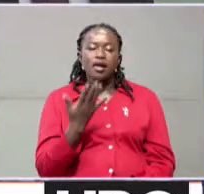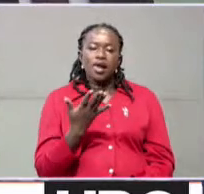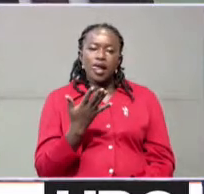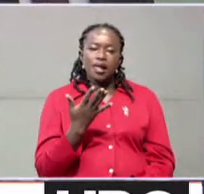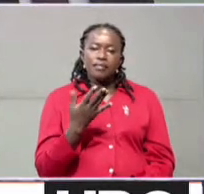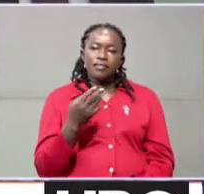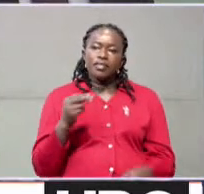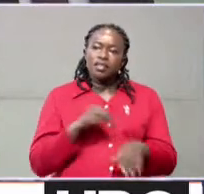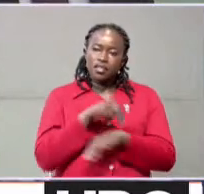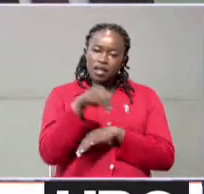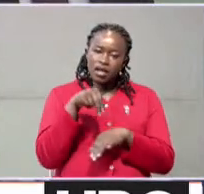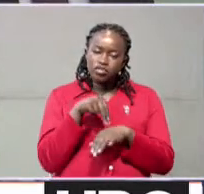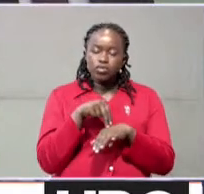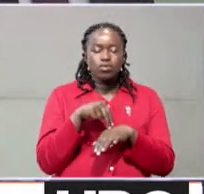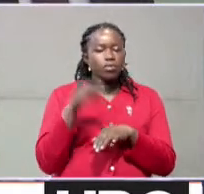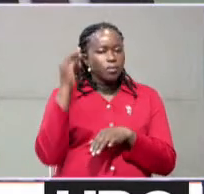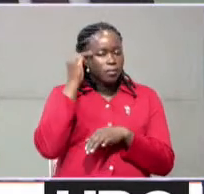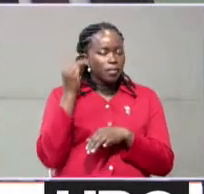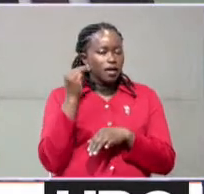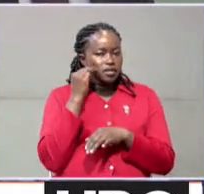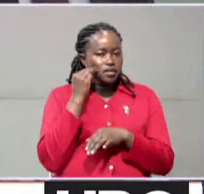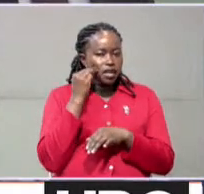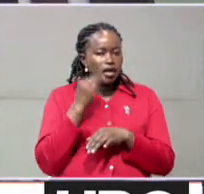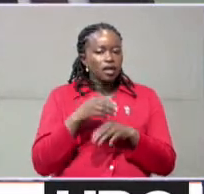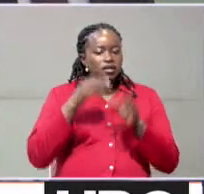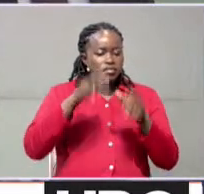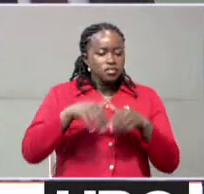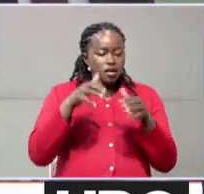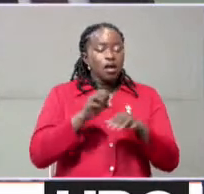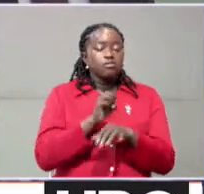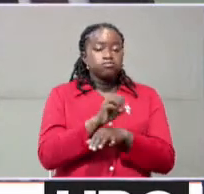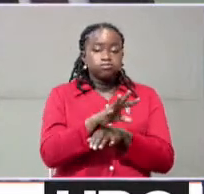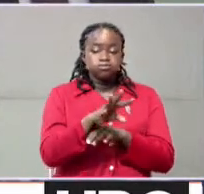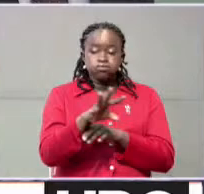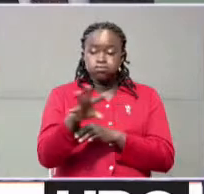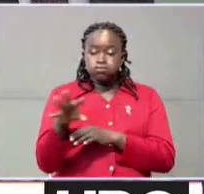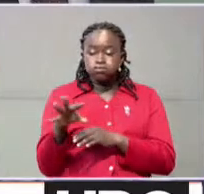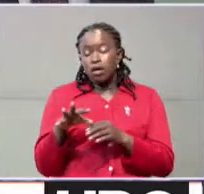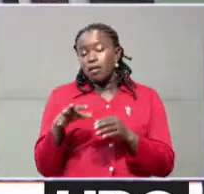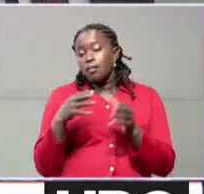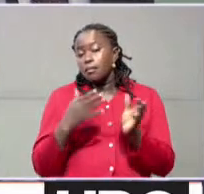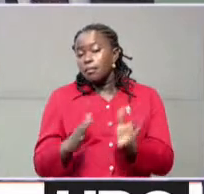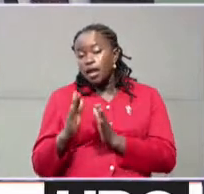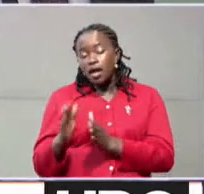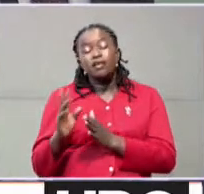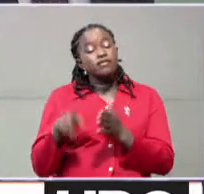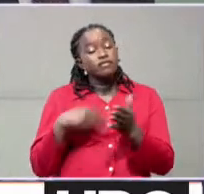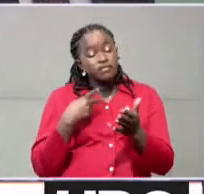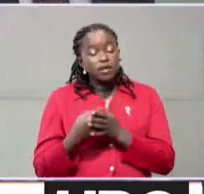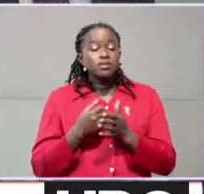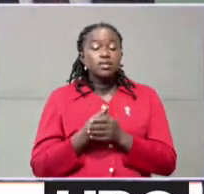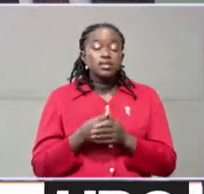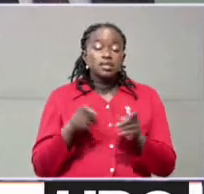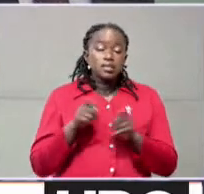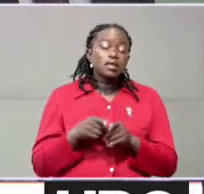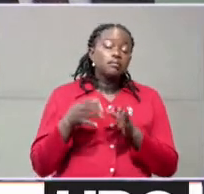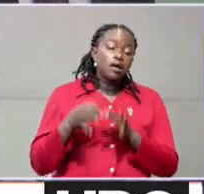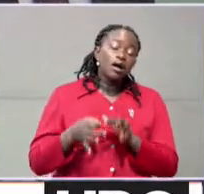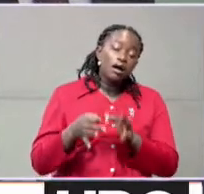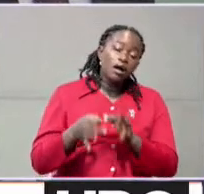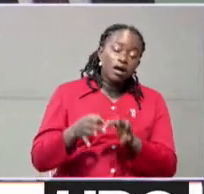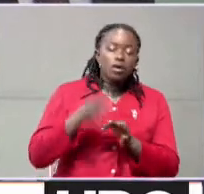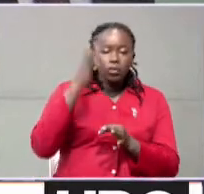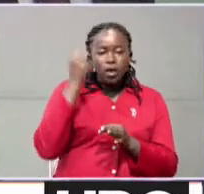national master irrigation plan has failed and it is taking ages why because the